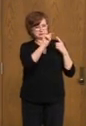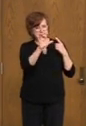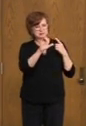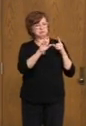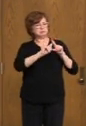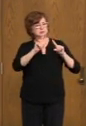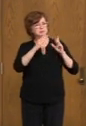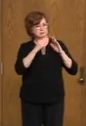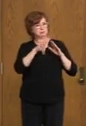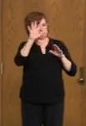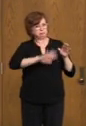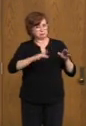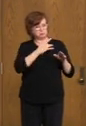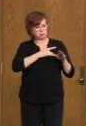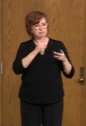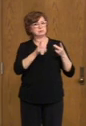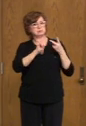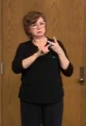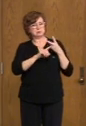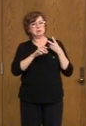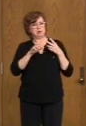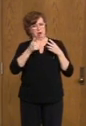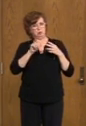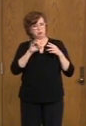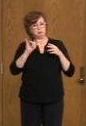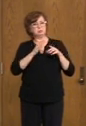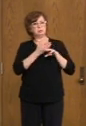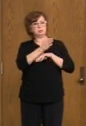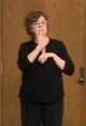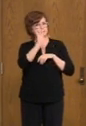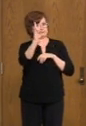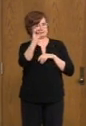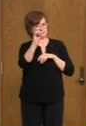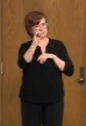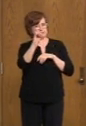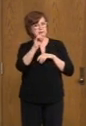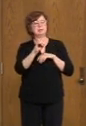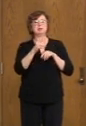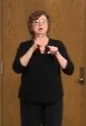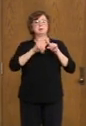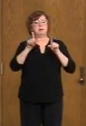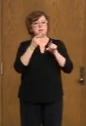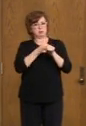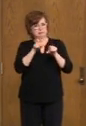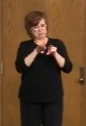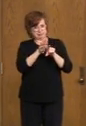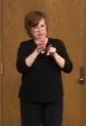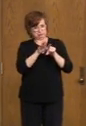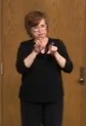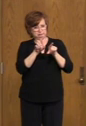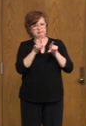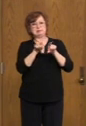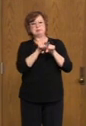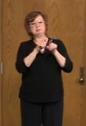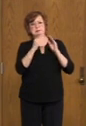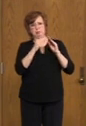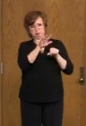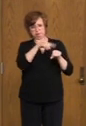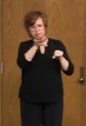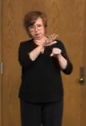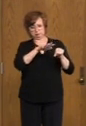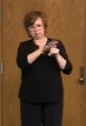of communities throughout the province, and to many other people aged 70 and over in those very same communities. As a result, we were